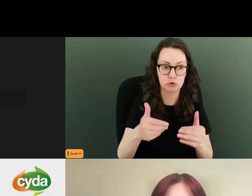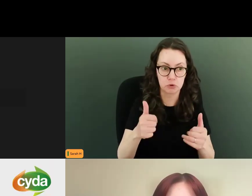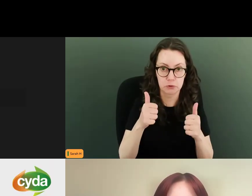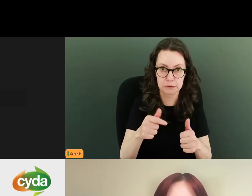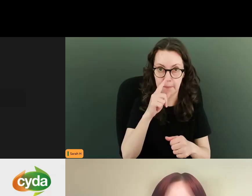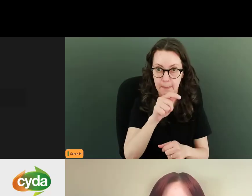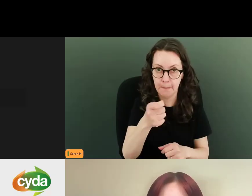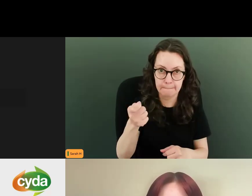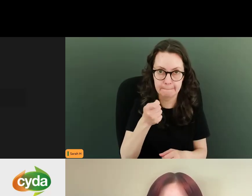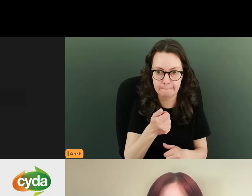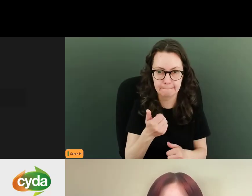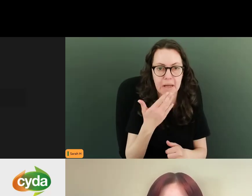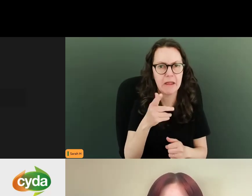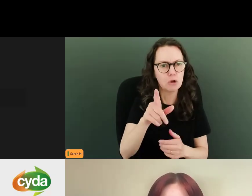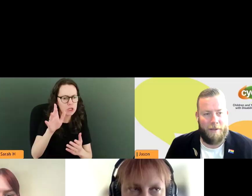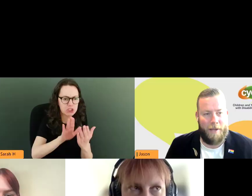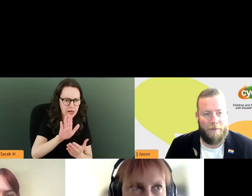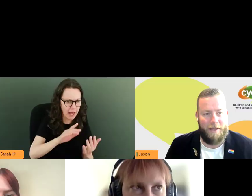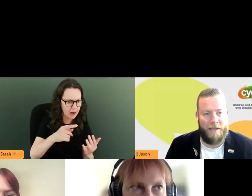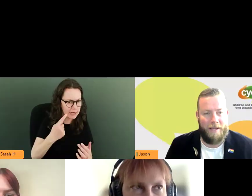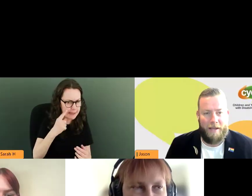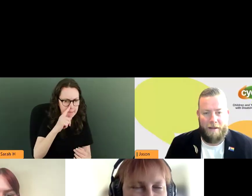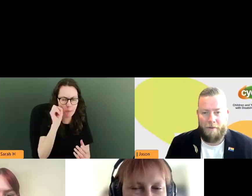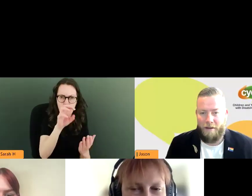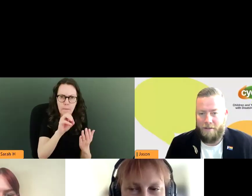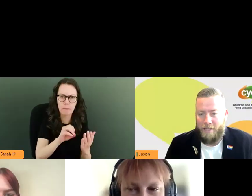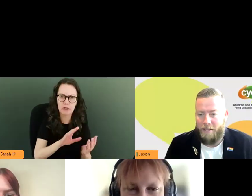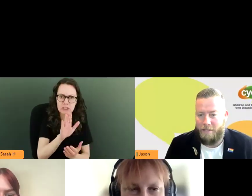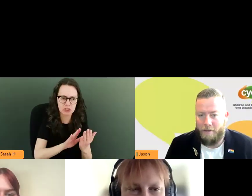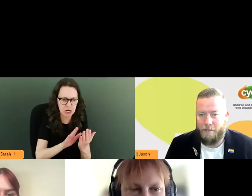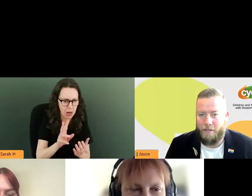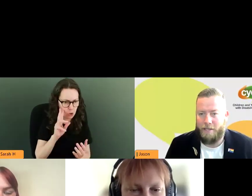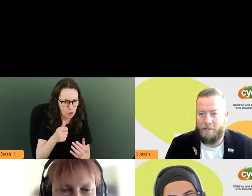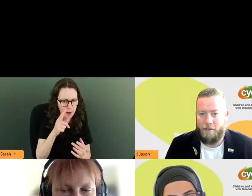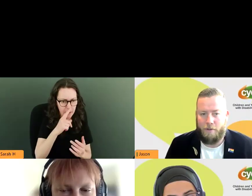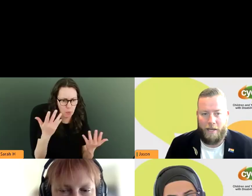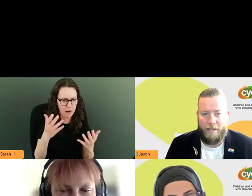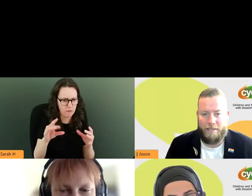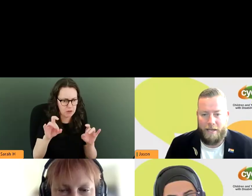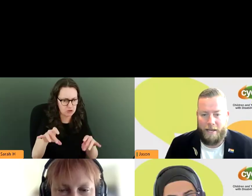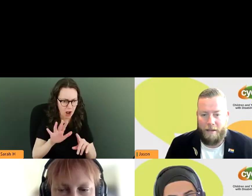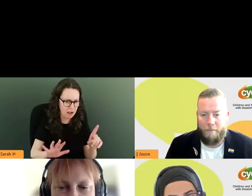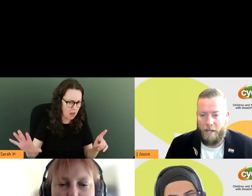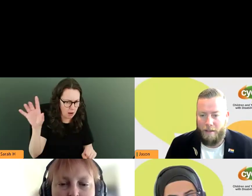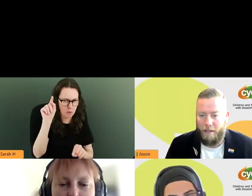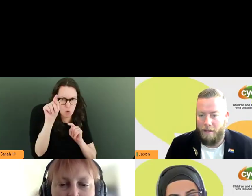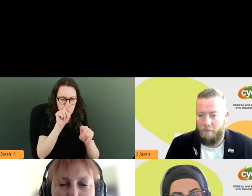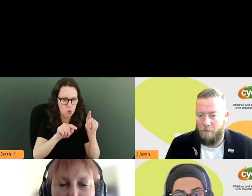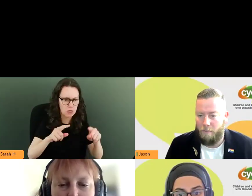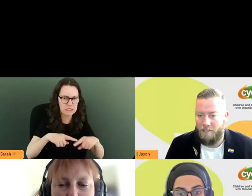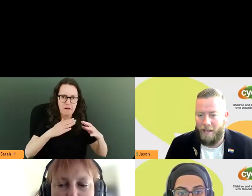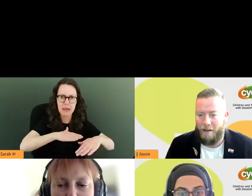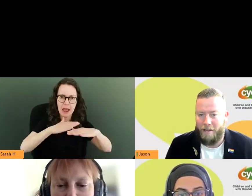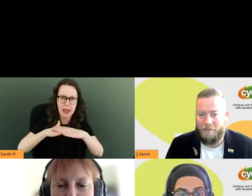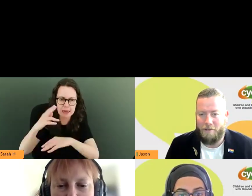everyone in the chat. It's awesome to see so many people here from different states, territories, and traditional lands. And thank you